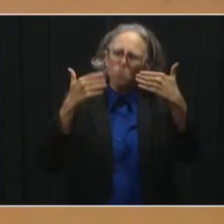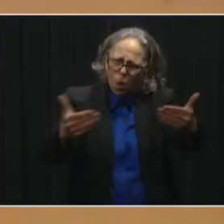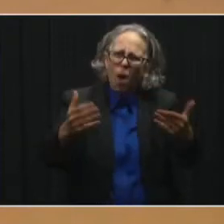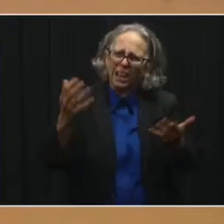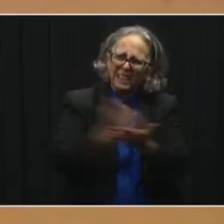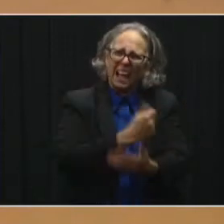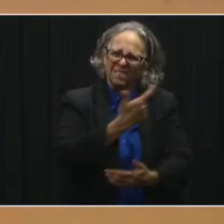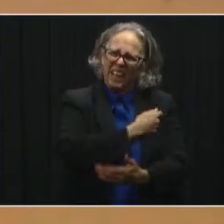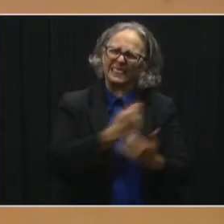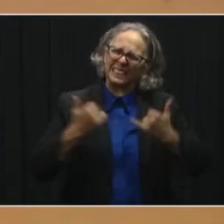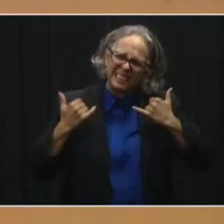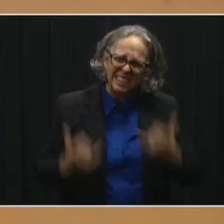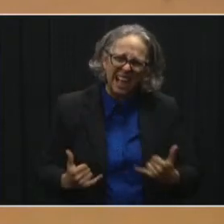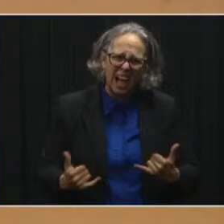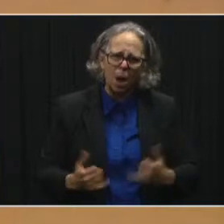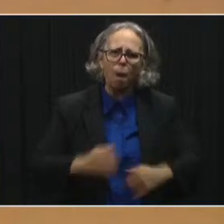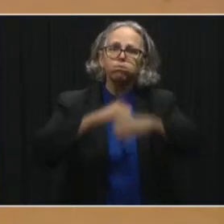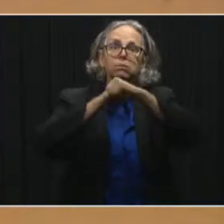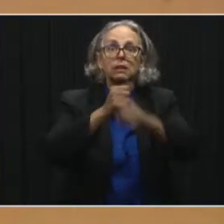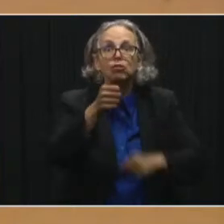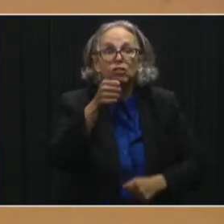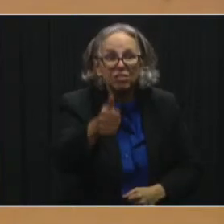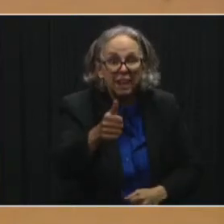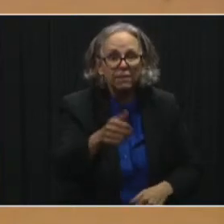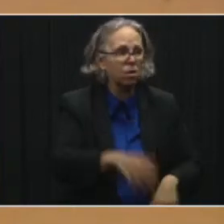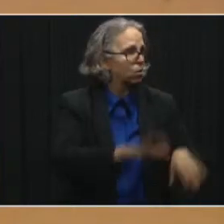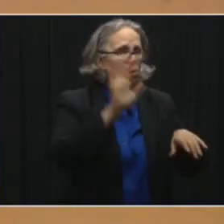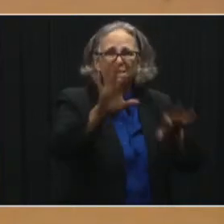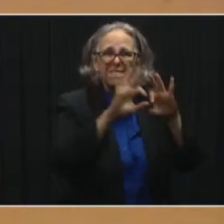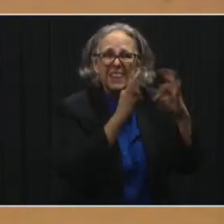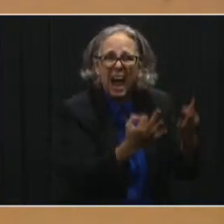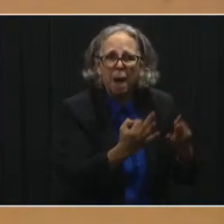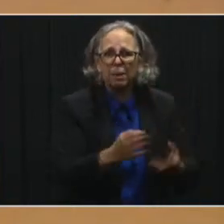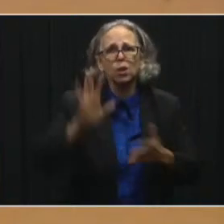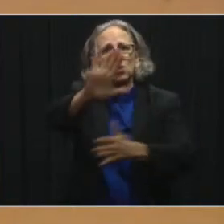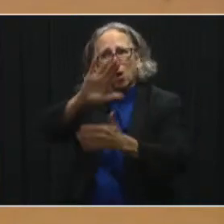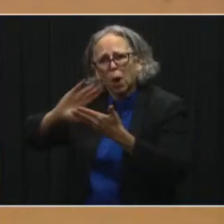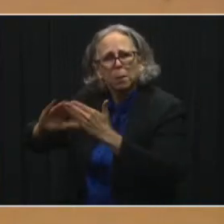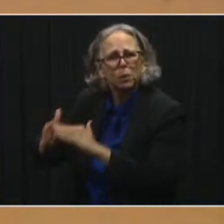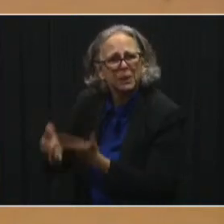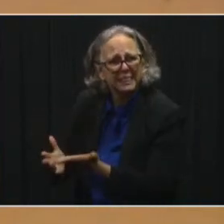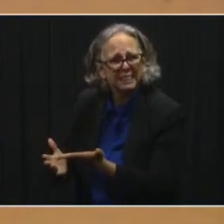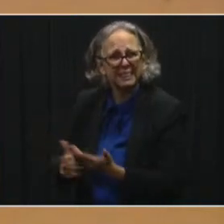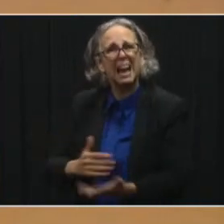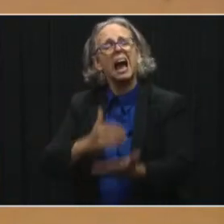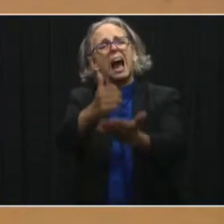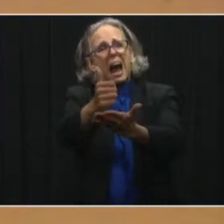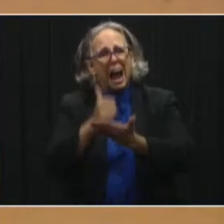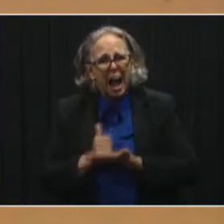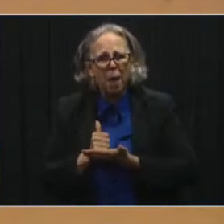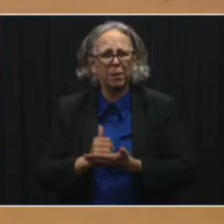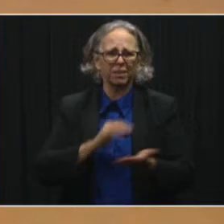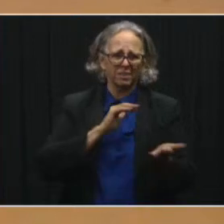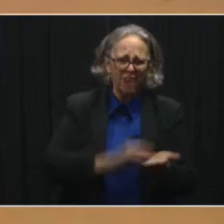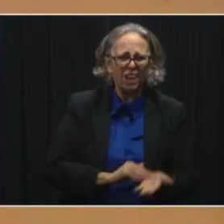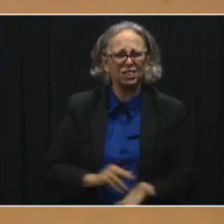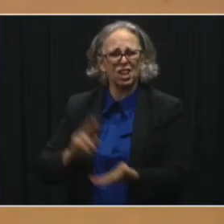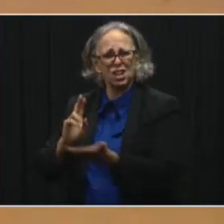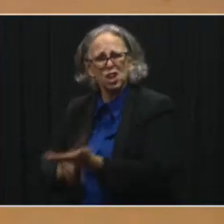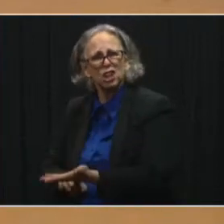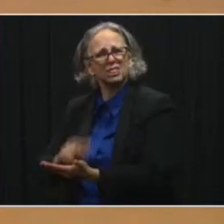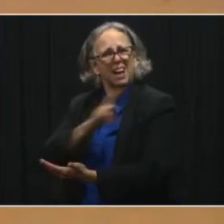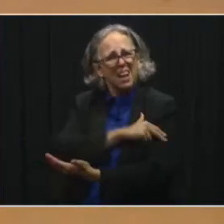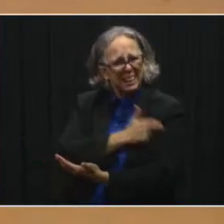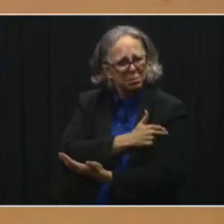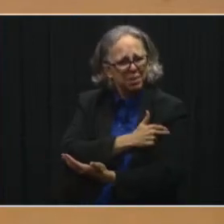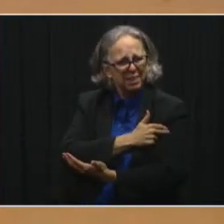community. Vaccination is the best way we have to prevent further hospitalizations of COVID diagnoses